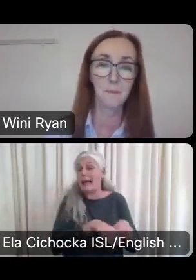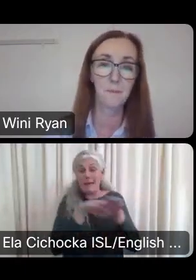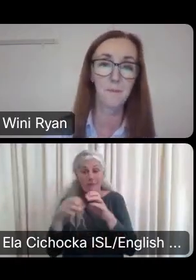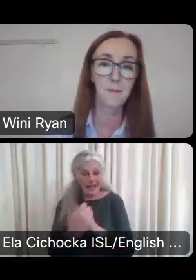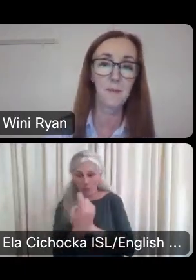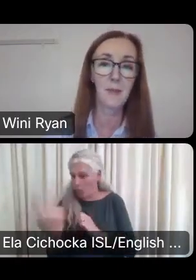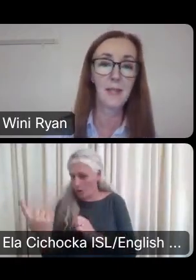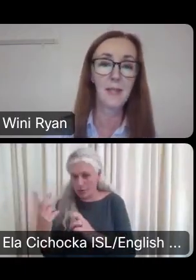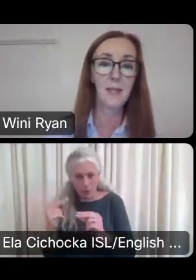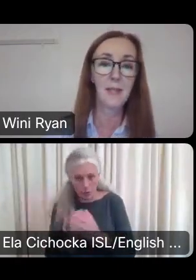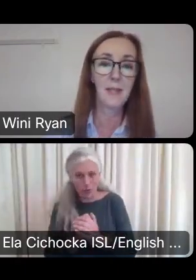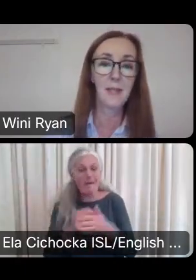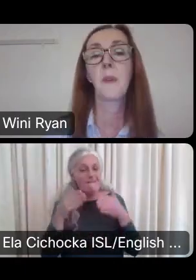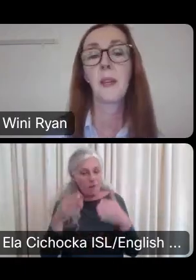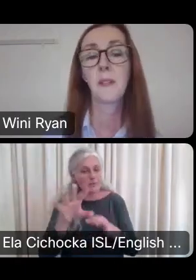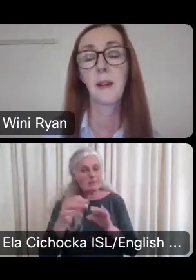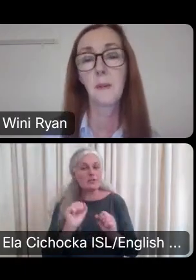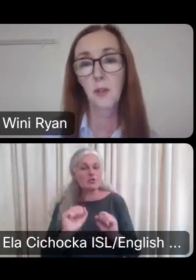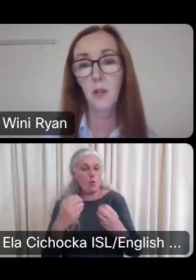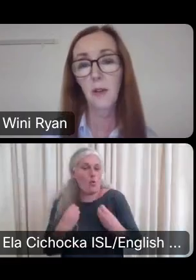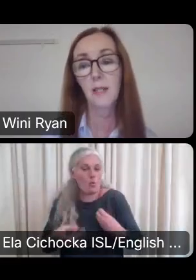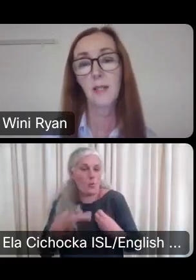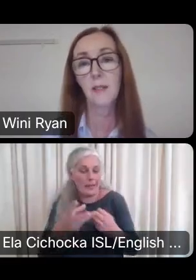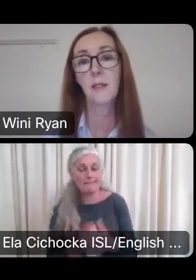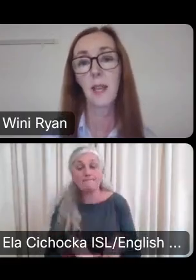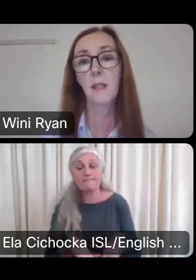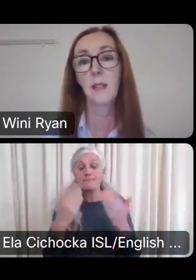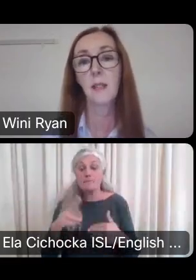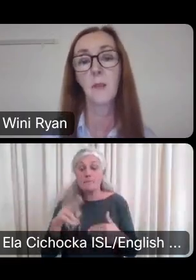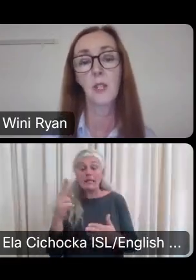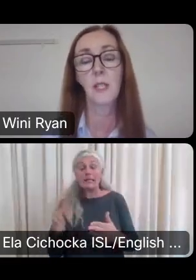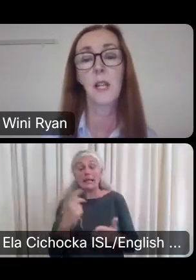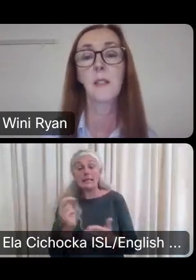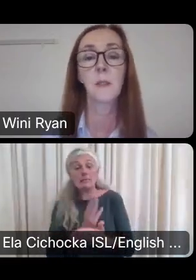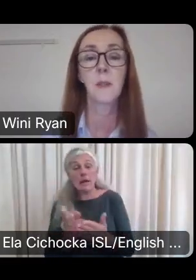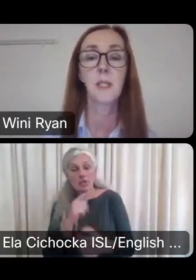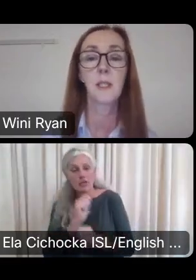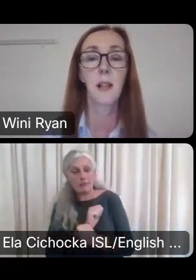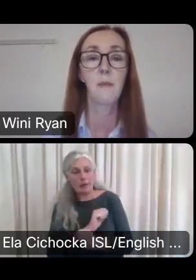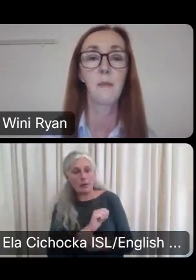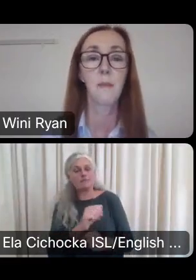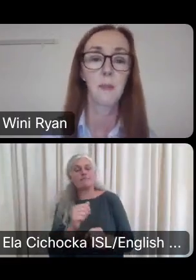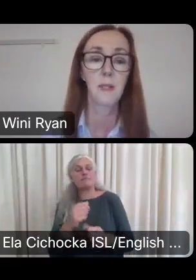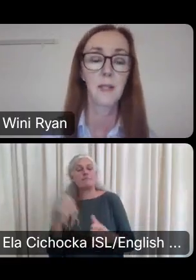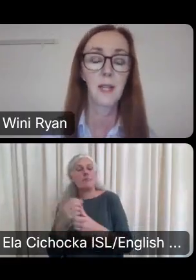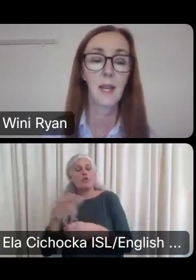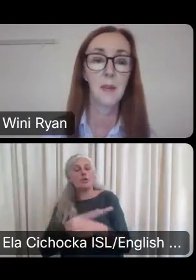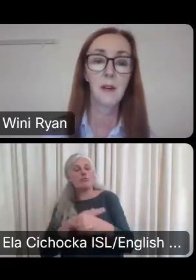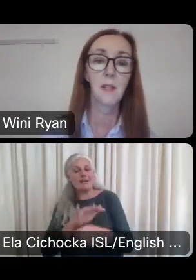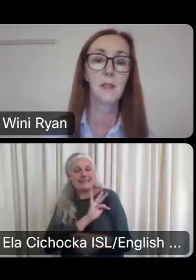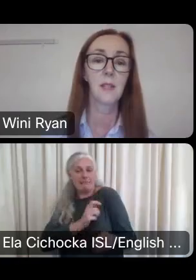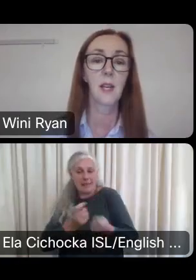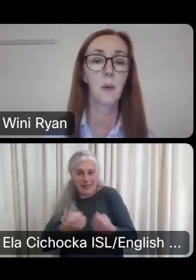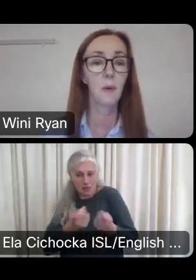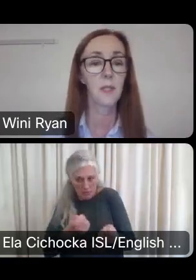on? Okay, so the next area I'm going to look at is the second area of emotional intelligence, which is self-management. Here